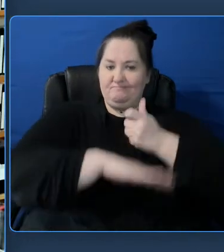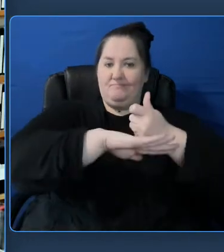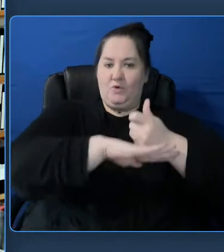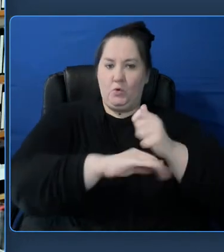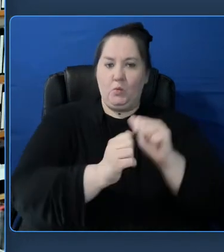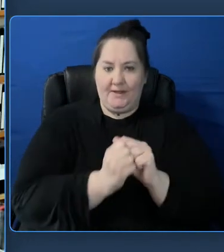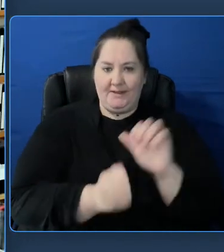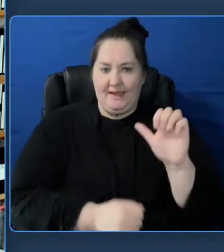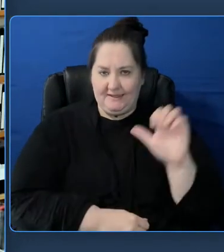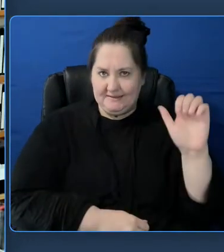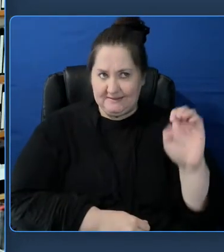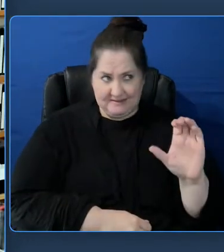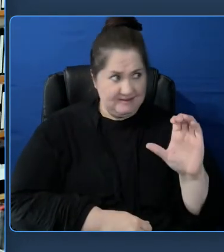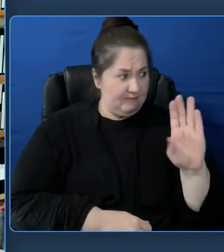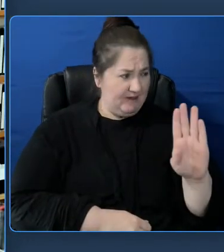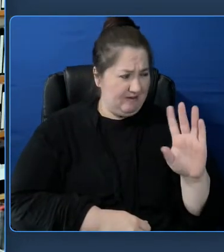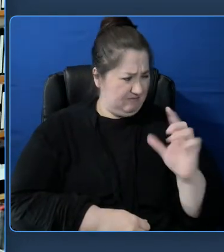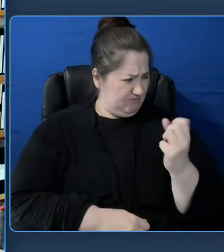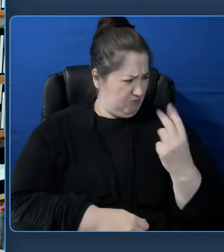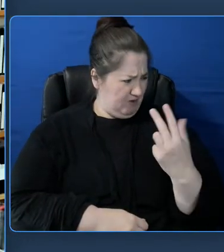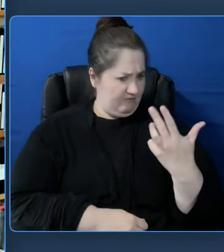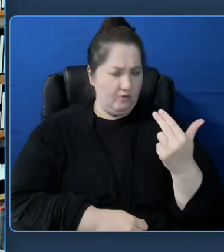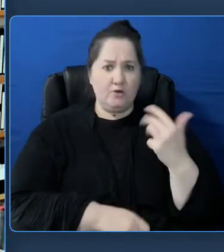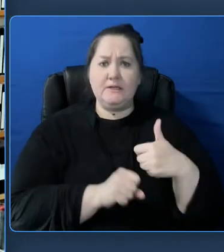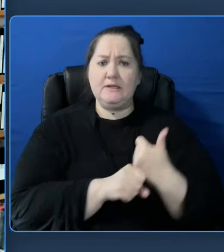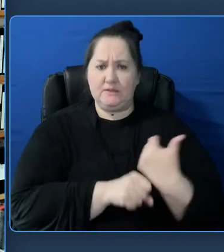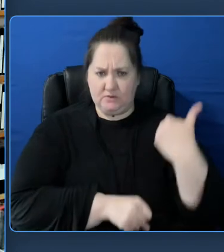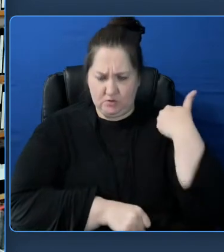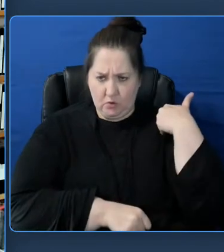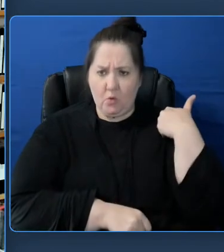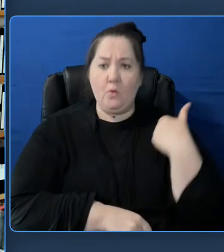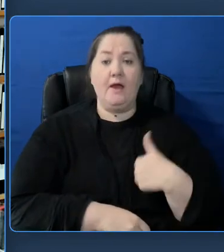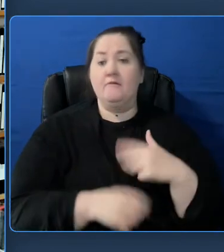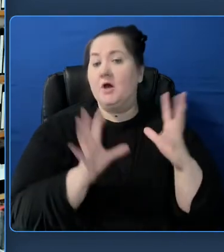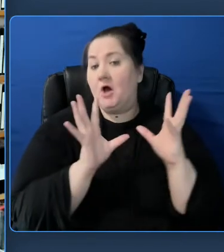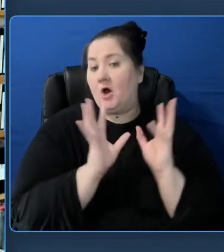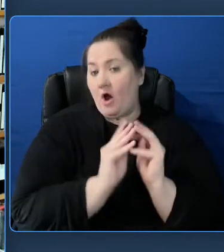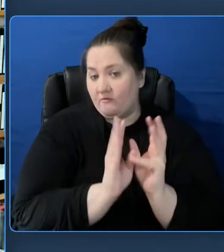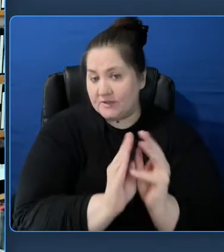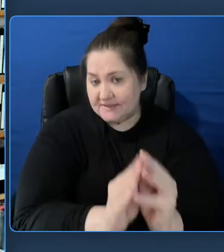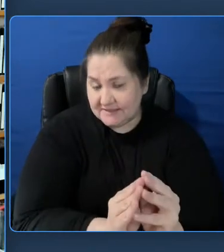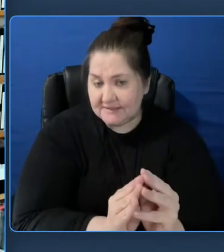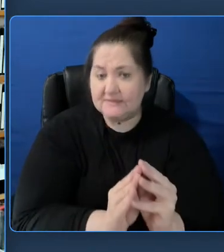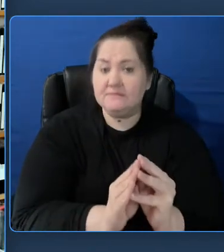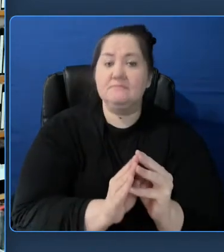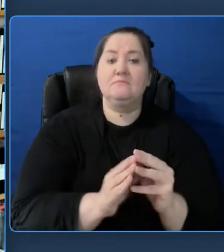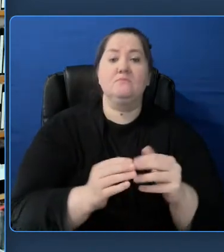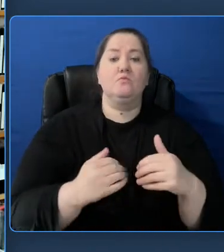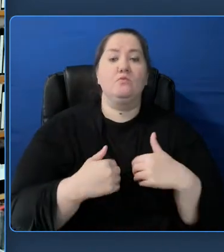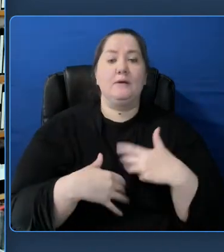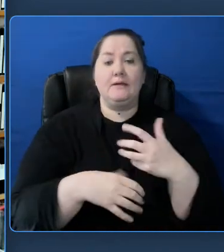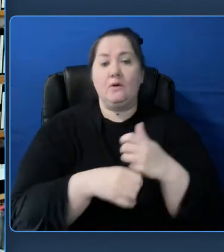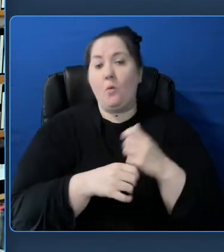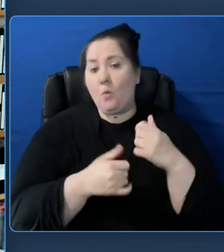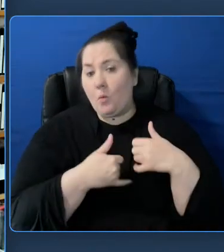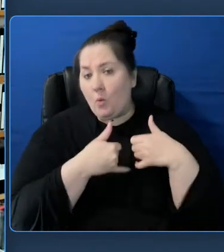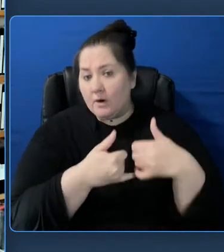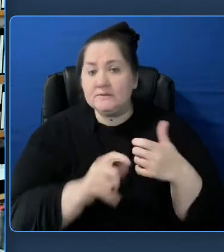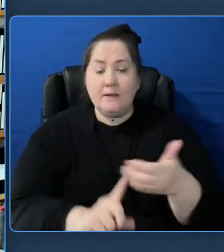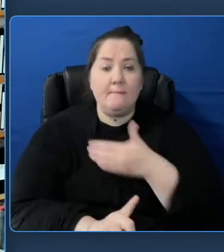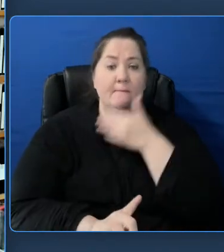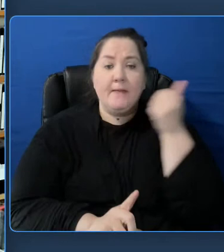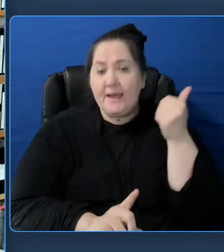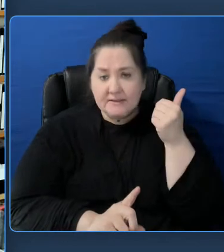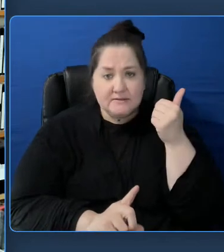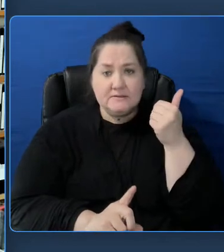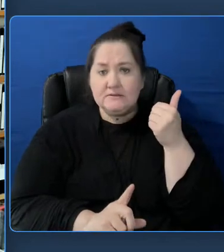ACB about 12, 13 years ago. We have conferences that you know about, of course. We give awards for the best in